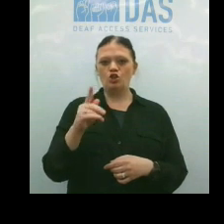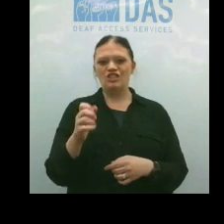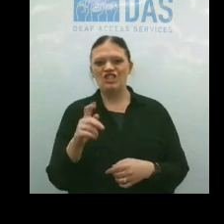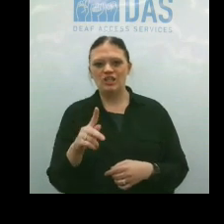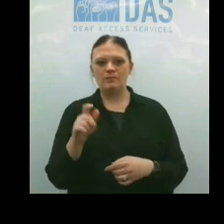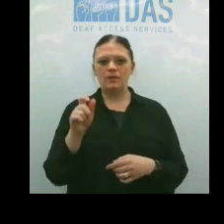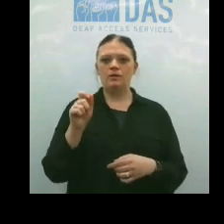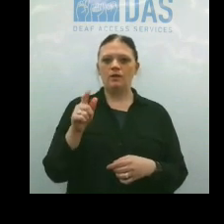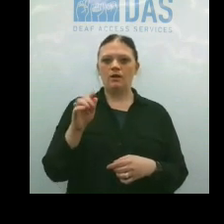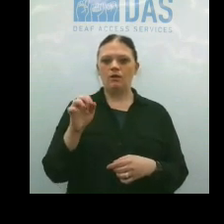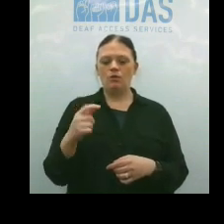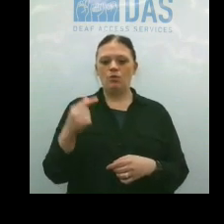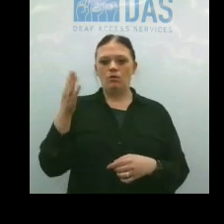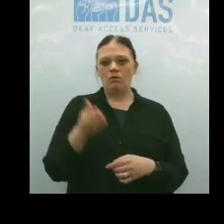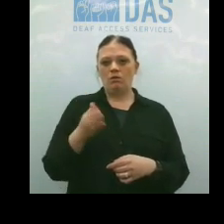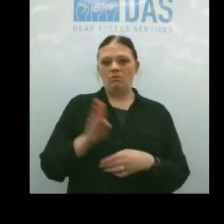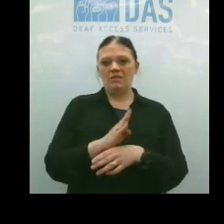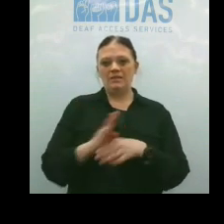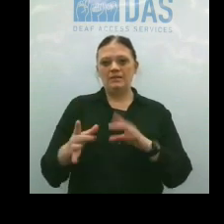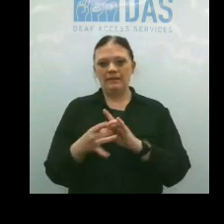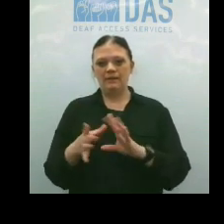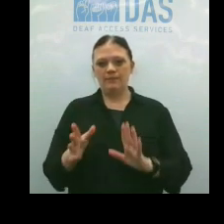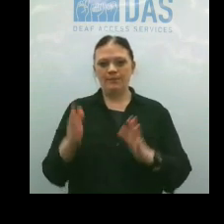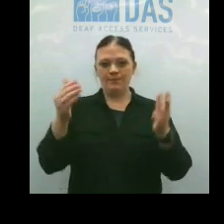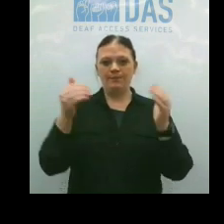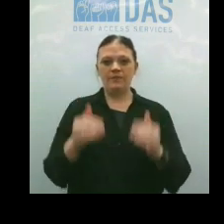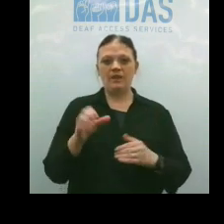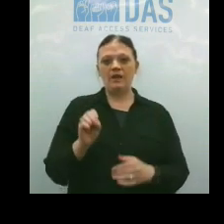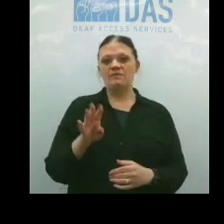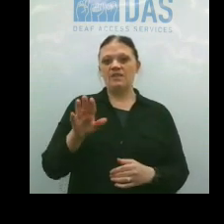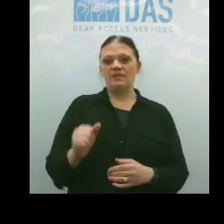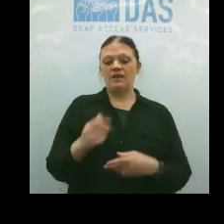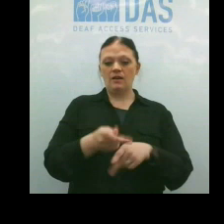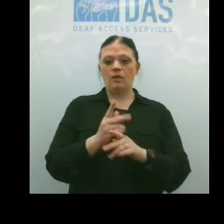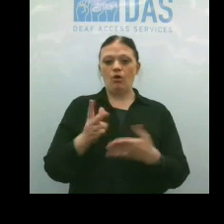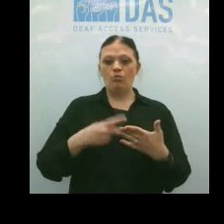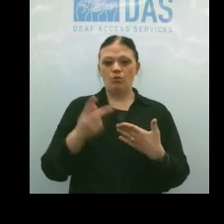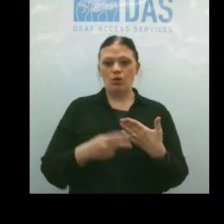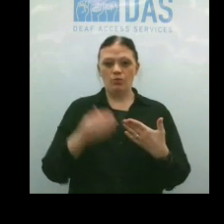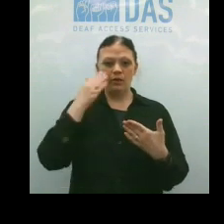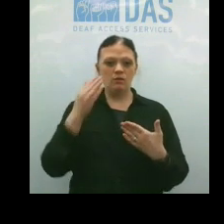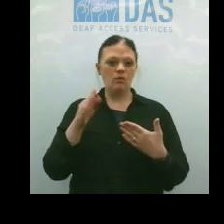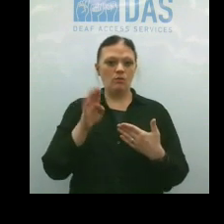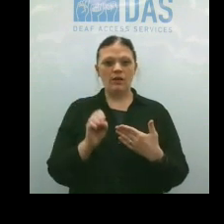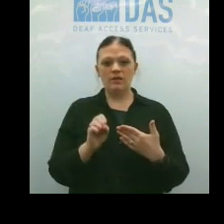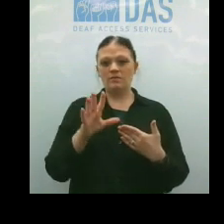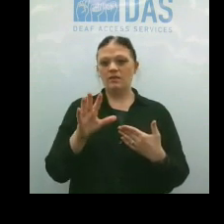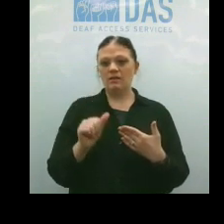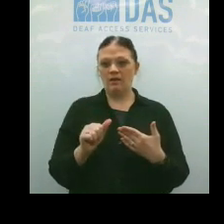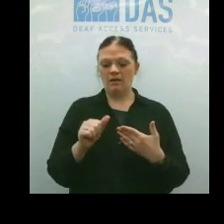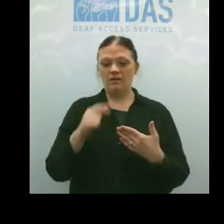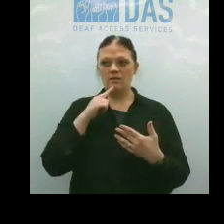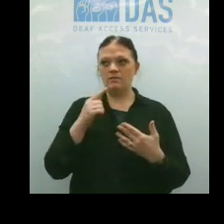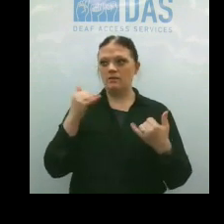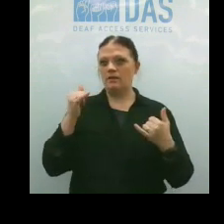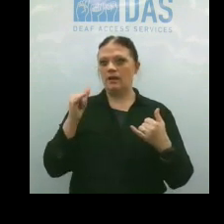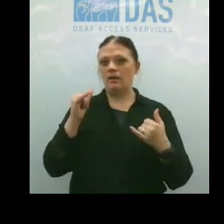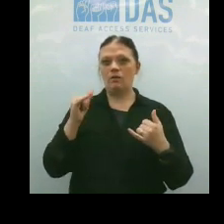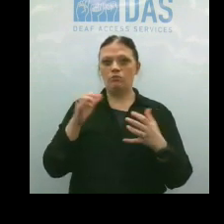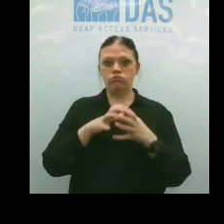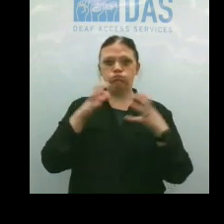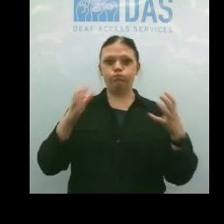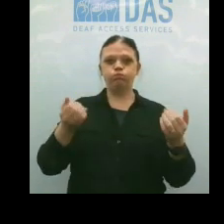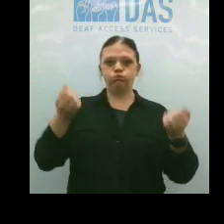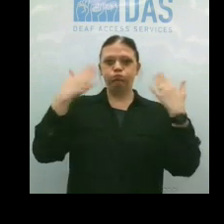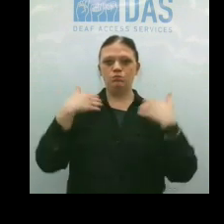thepartnership.org/business link. And then finally, SBA loan program. We know the SBA has been inundated once again with loan applications, but